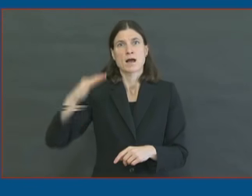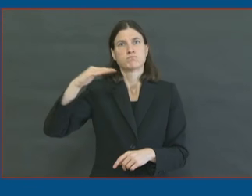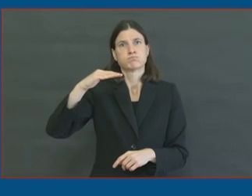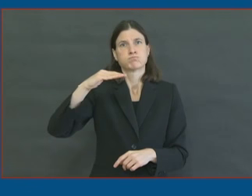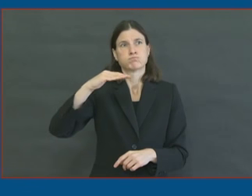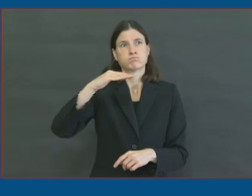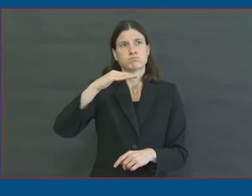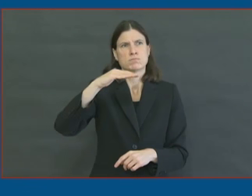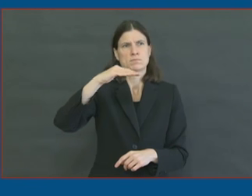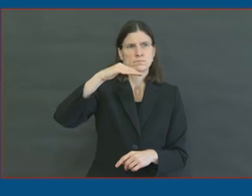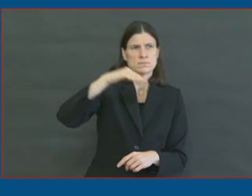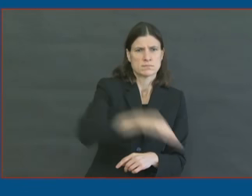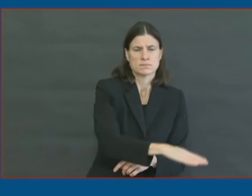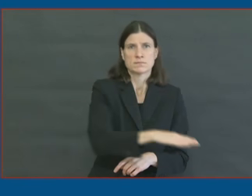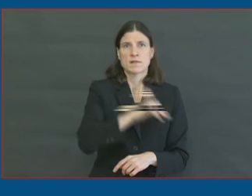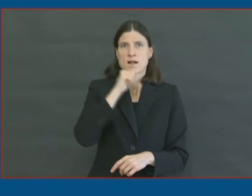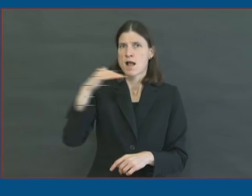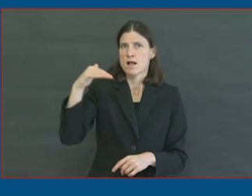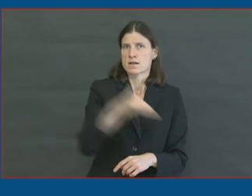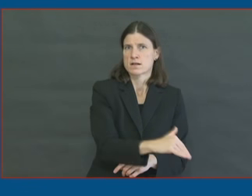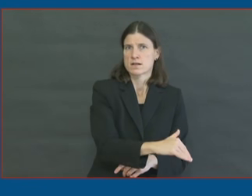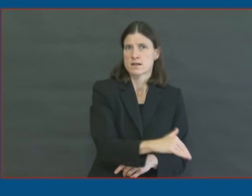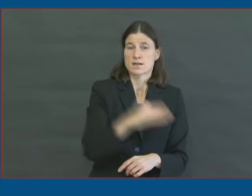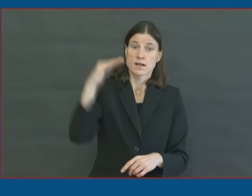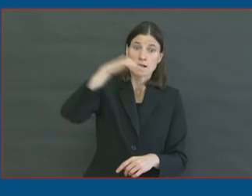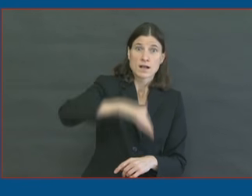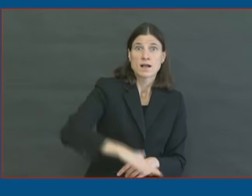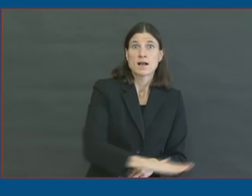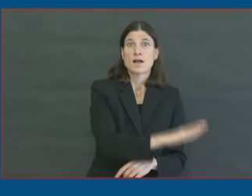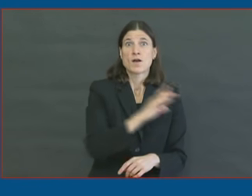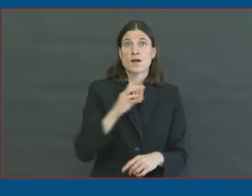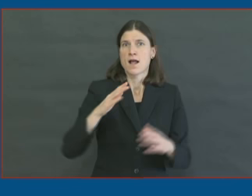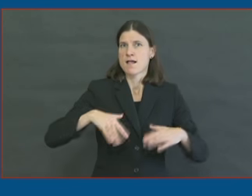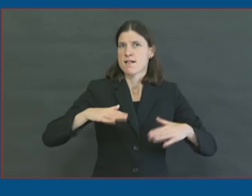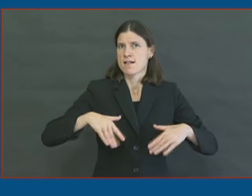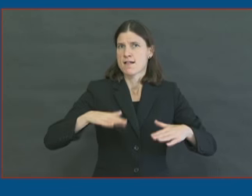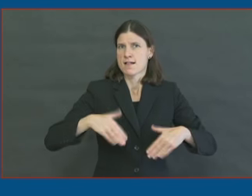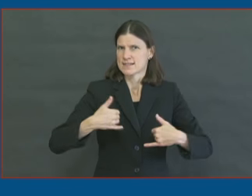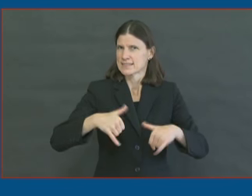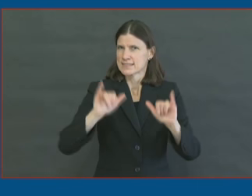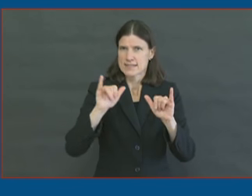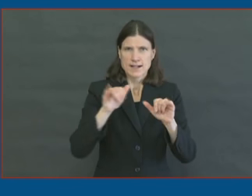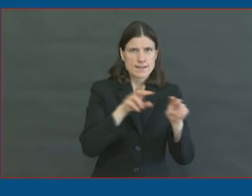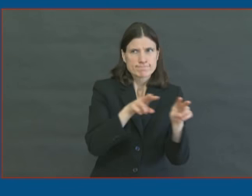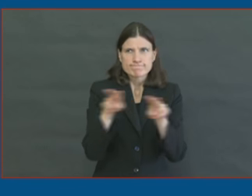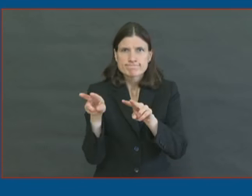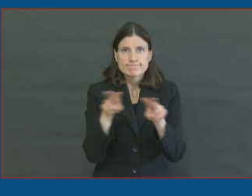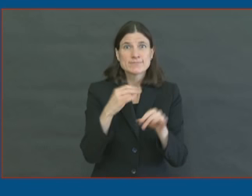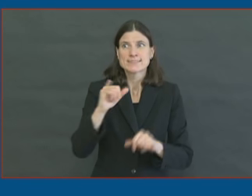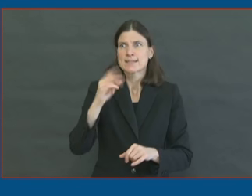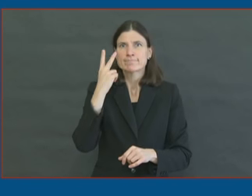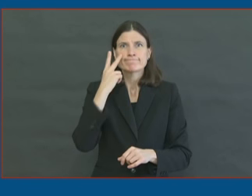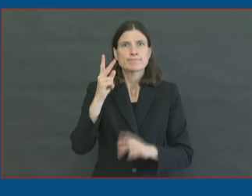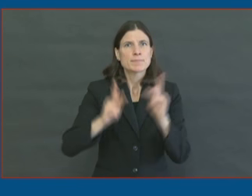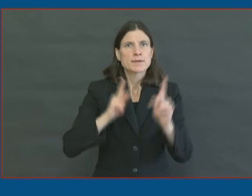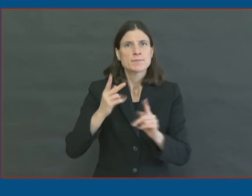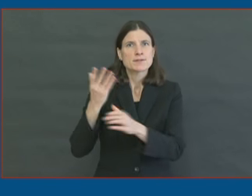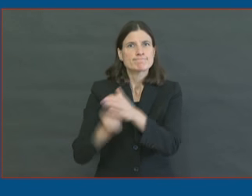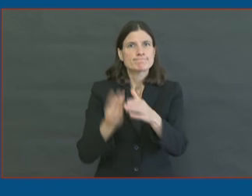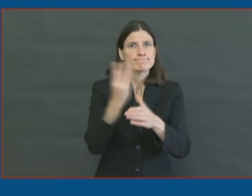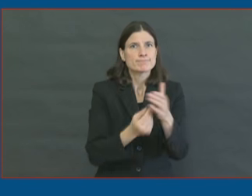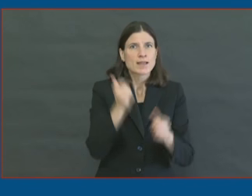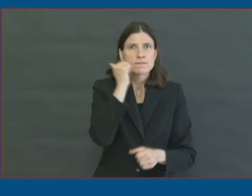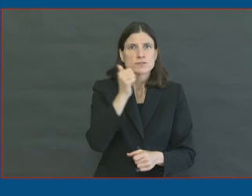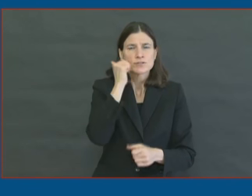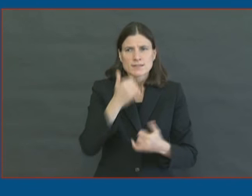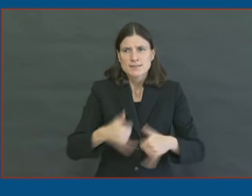not started a decline. We still are losing people every day to this virus, and so we are not out